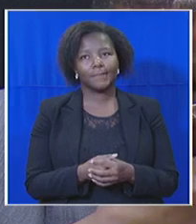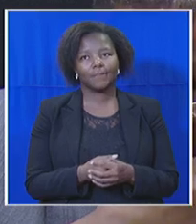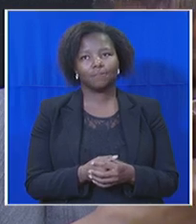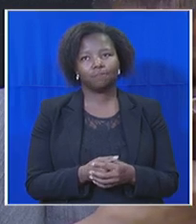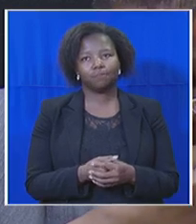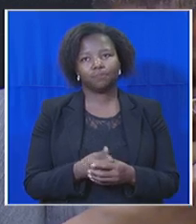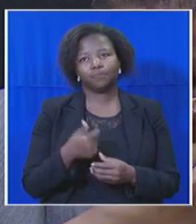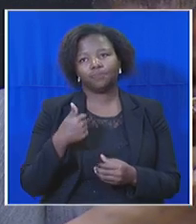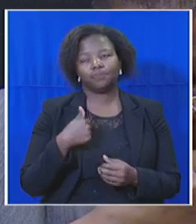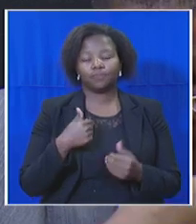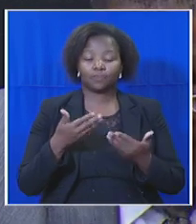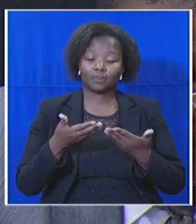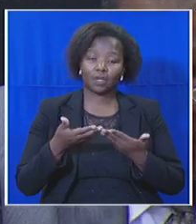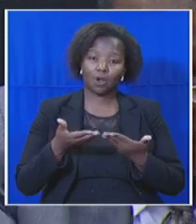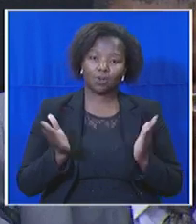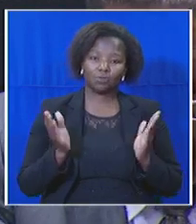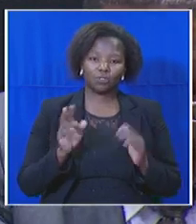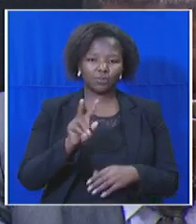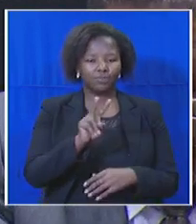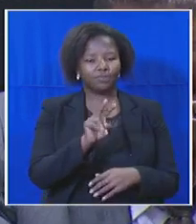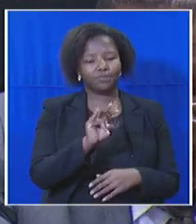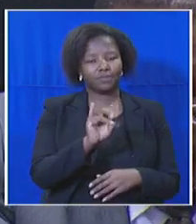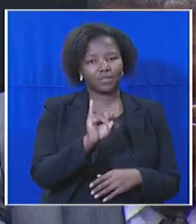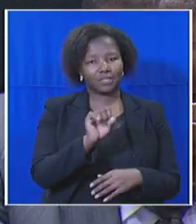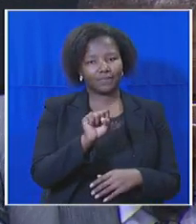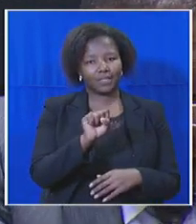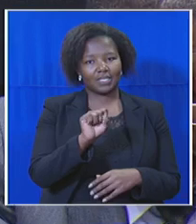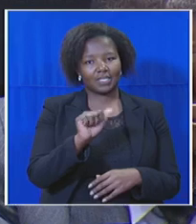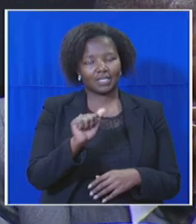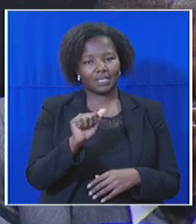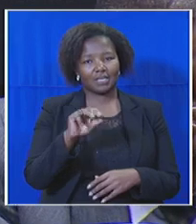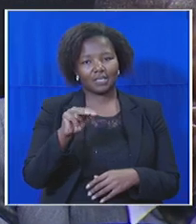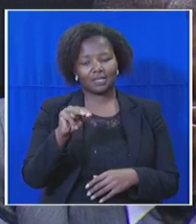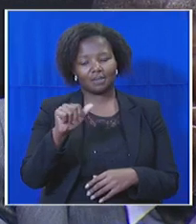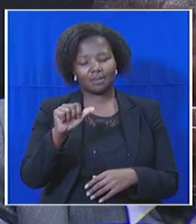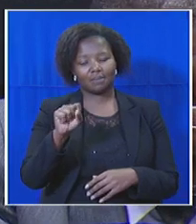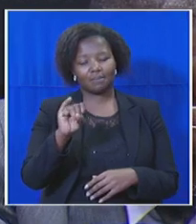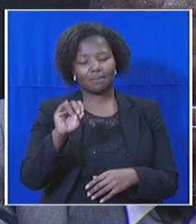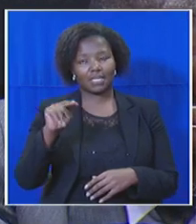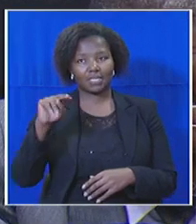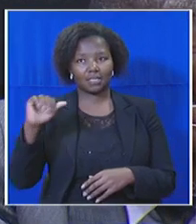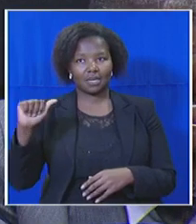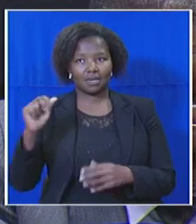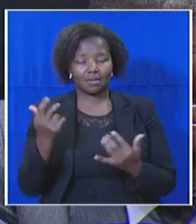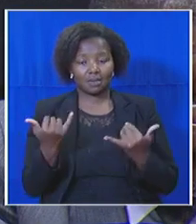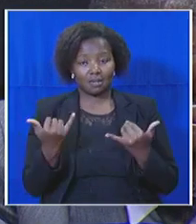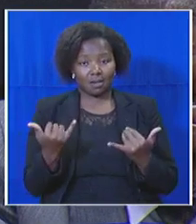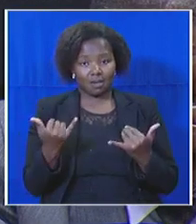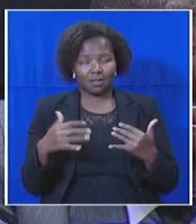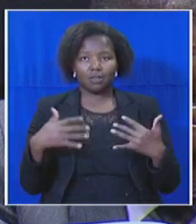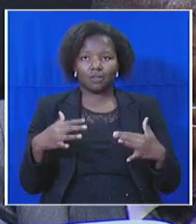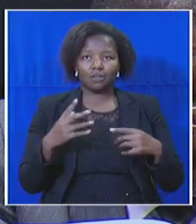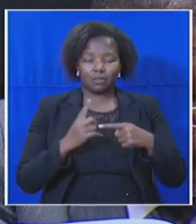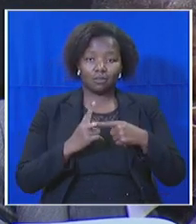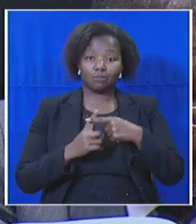launch of Operation Visa Masina by the Department of Home Affairs has already begun yielding very